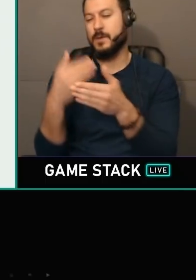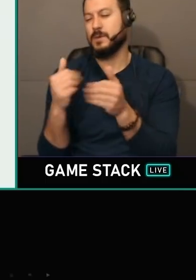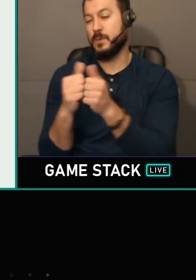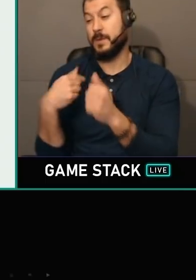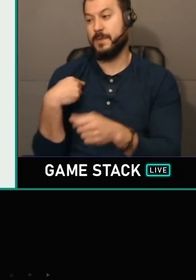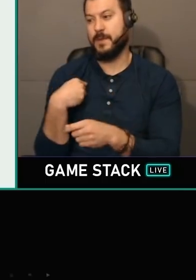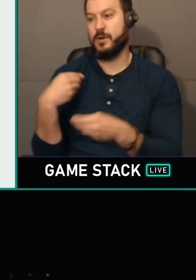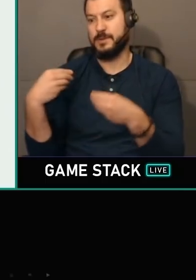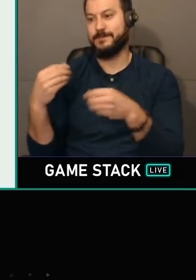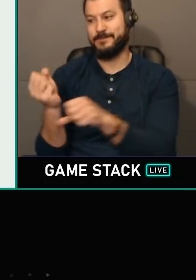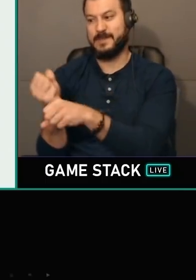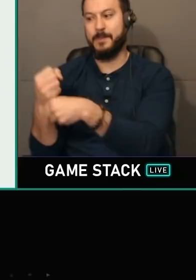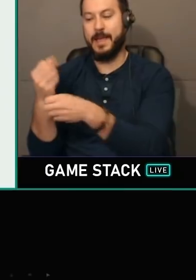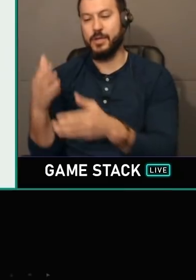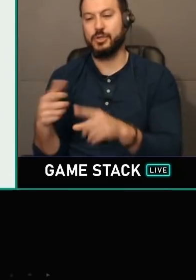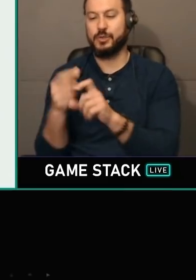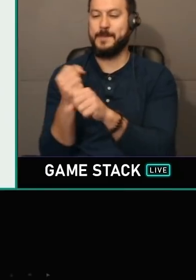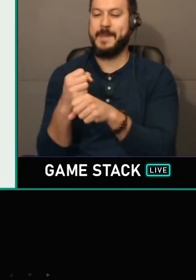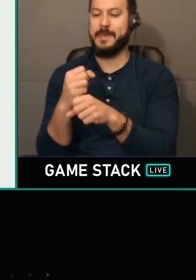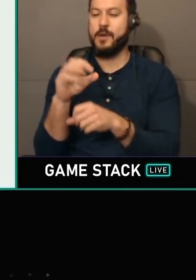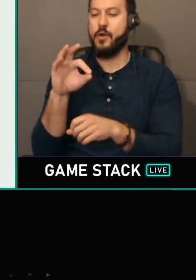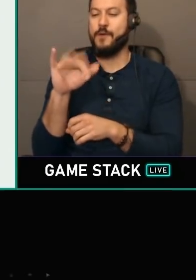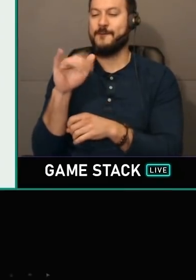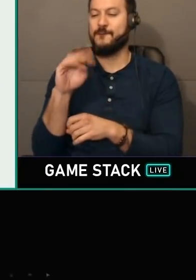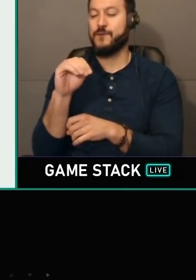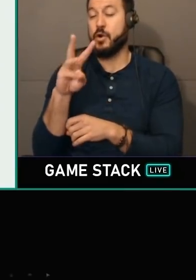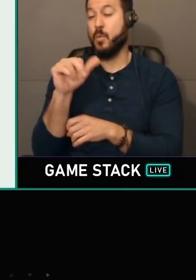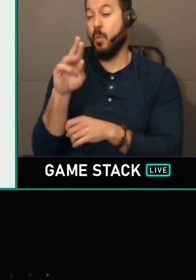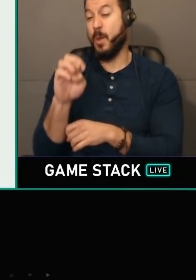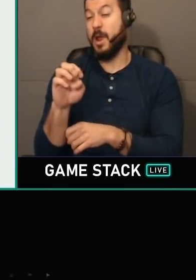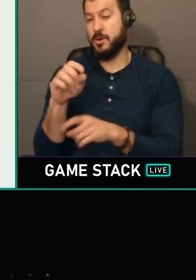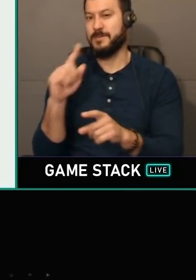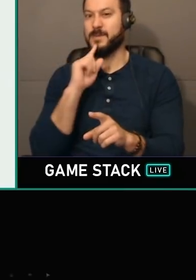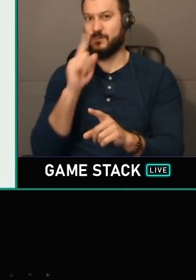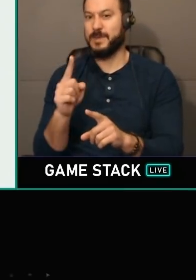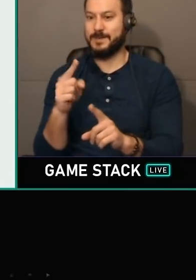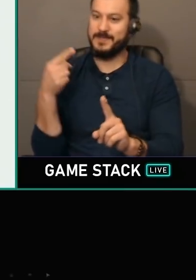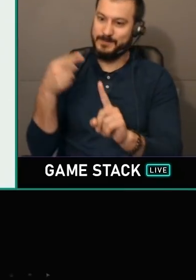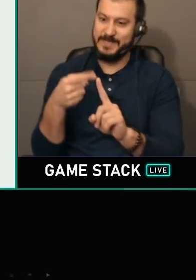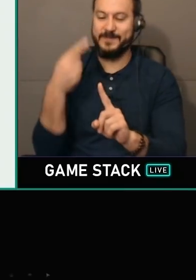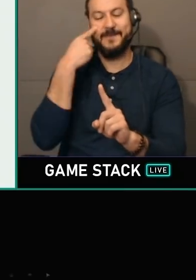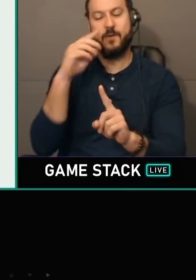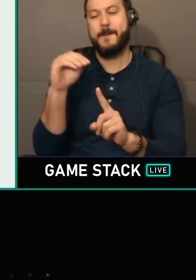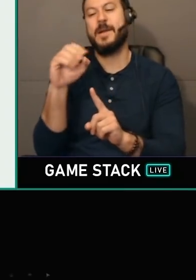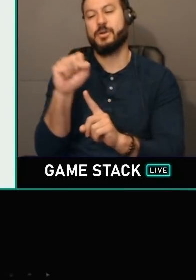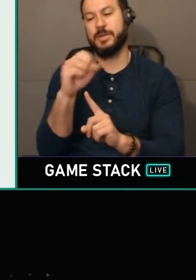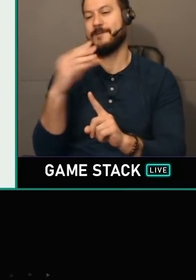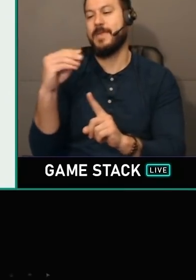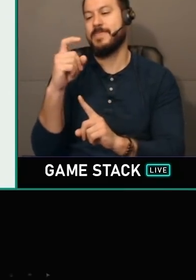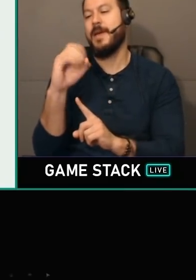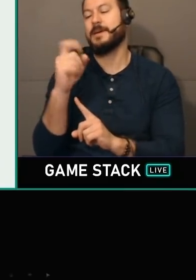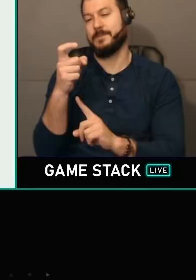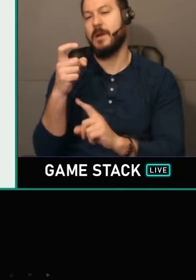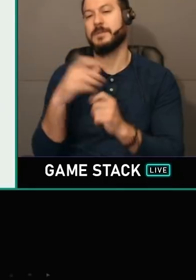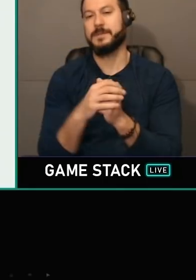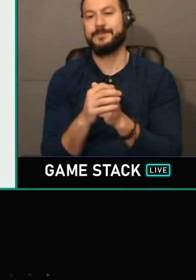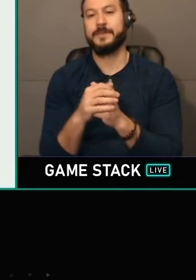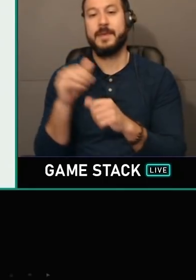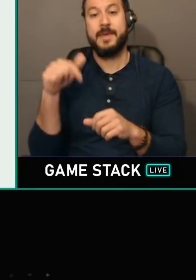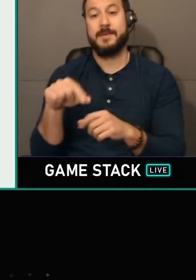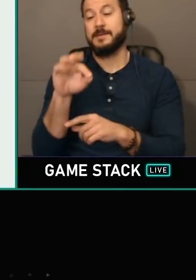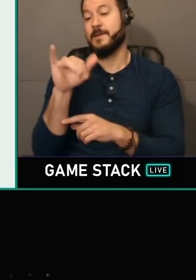to develop custom firmware that is designed specifically for Microsoft and the Xbox. This